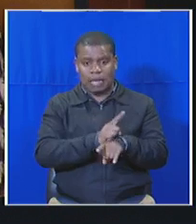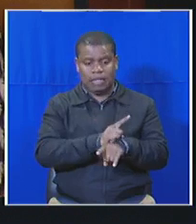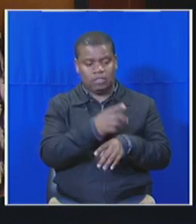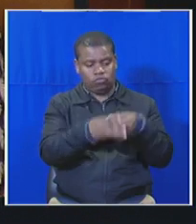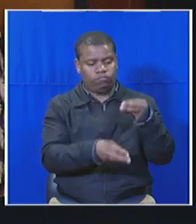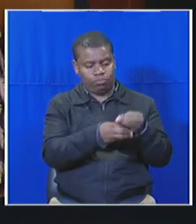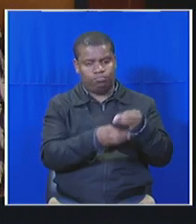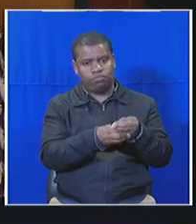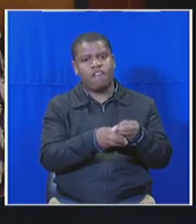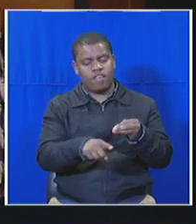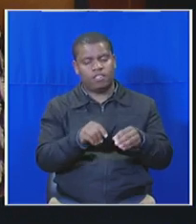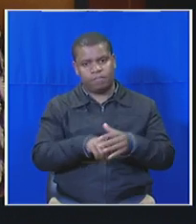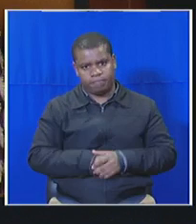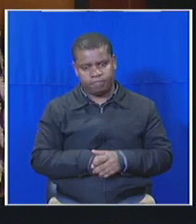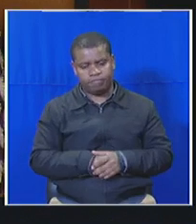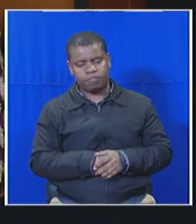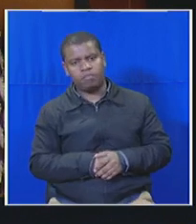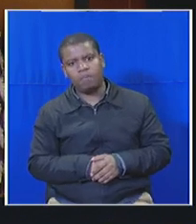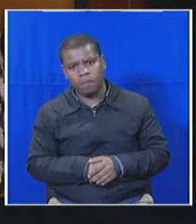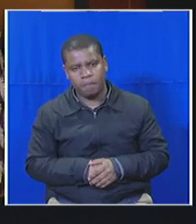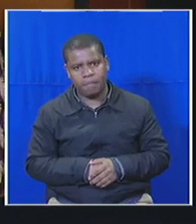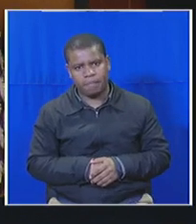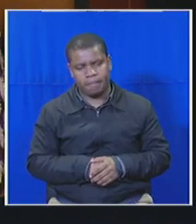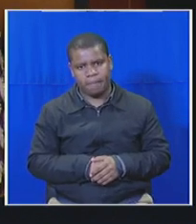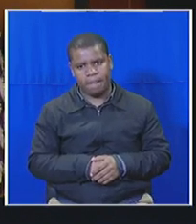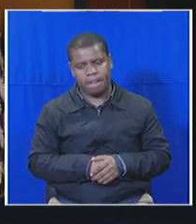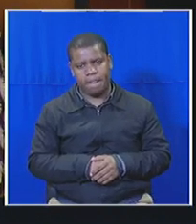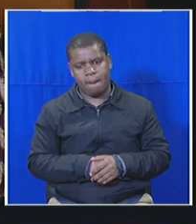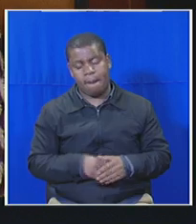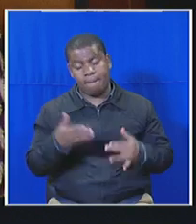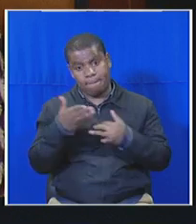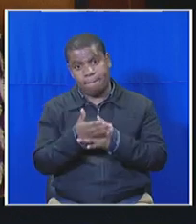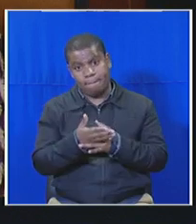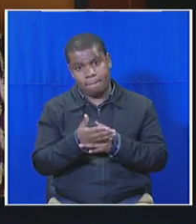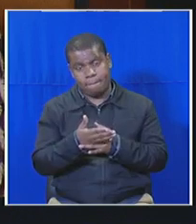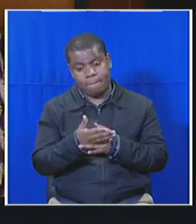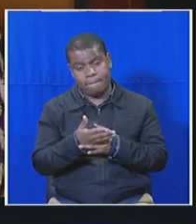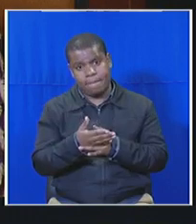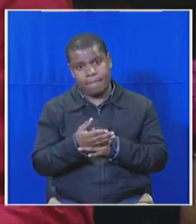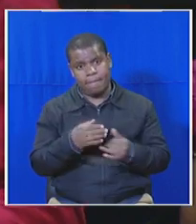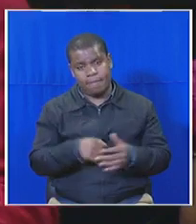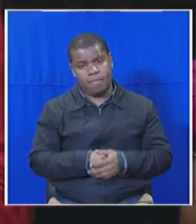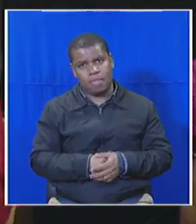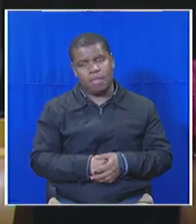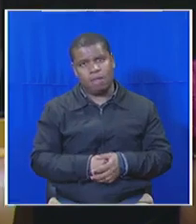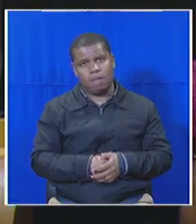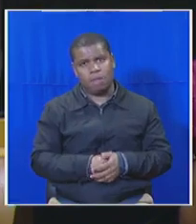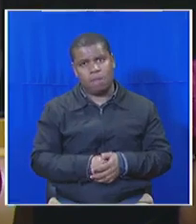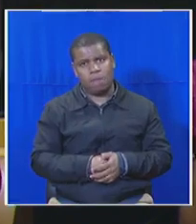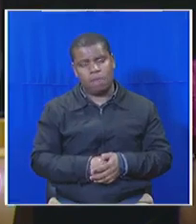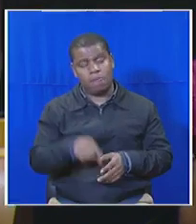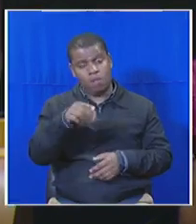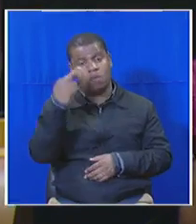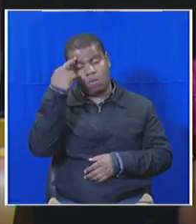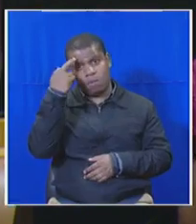much. Honorable Njomani. On a point of order, Chair. Order, honorable member, yes. Yeah, you're saying the member